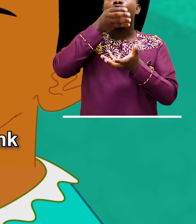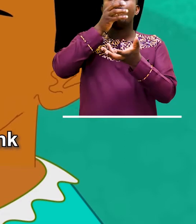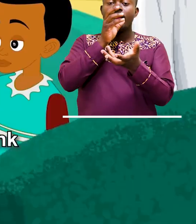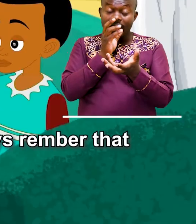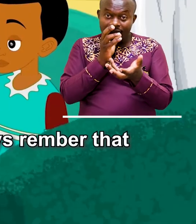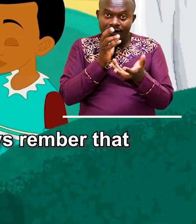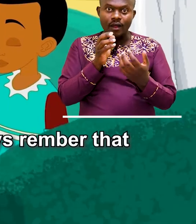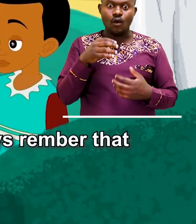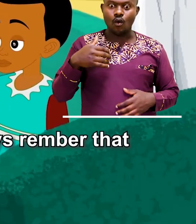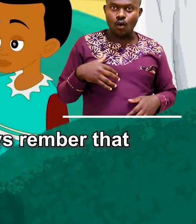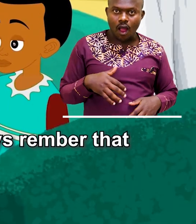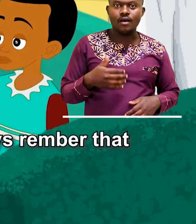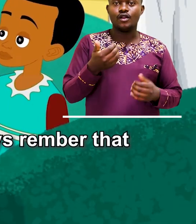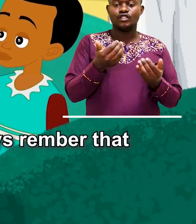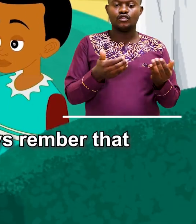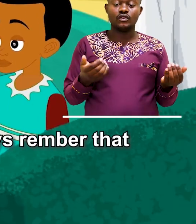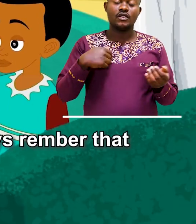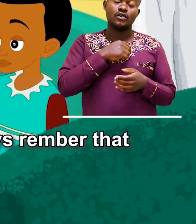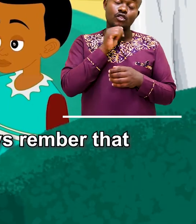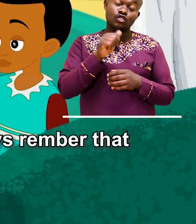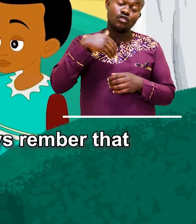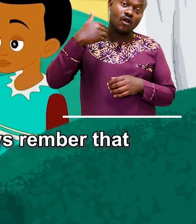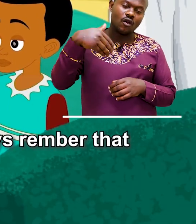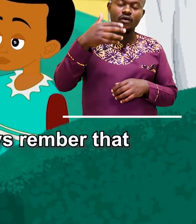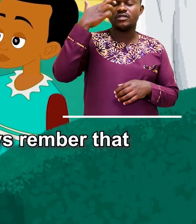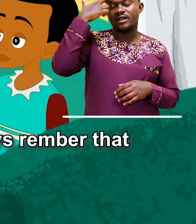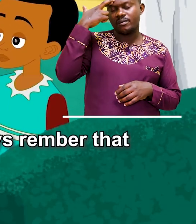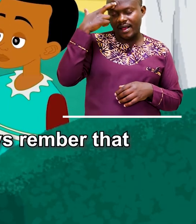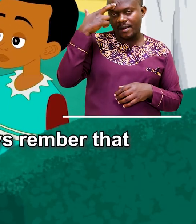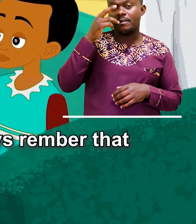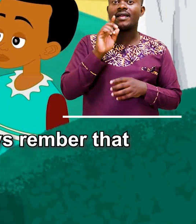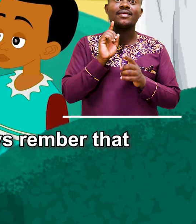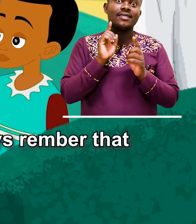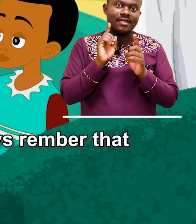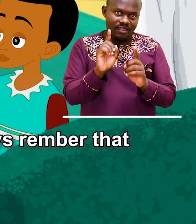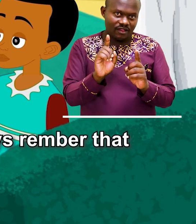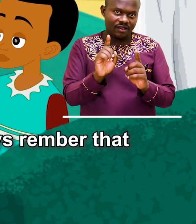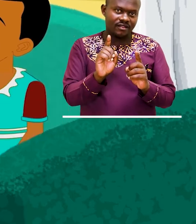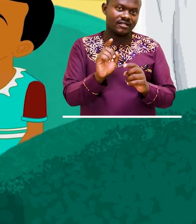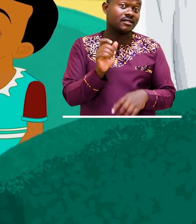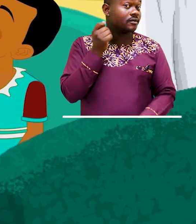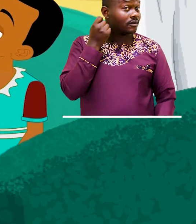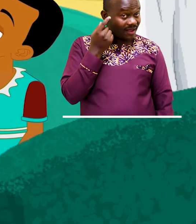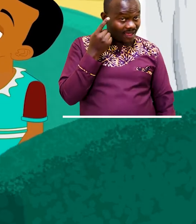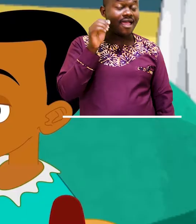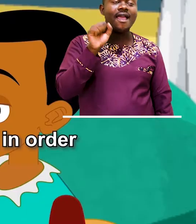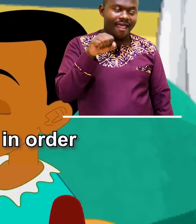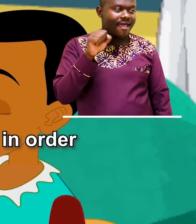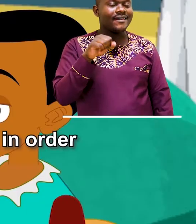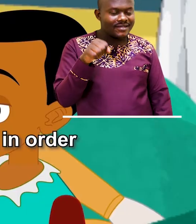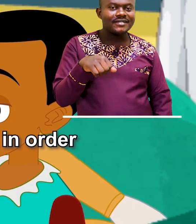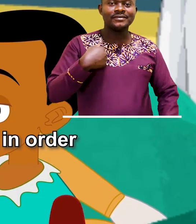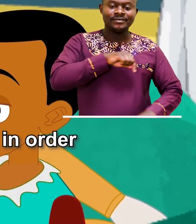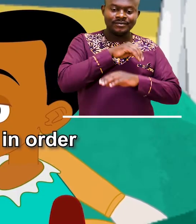drink. Well, children, you should always remember that. Yes!